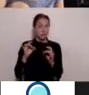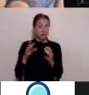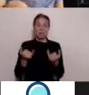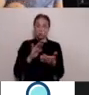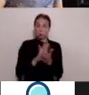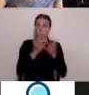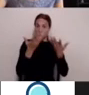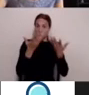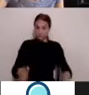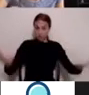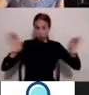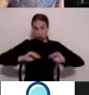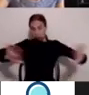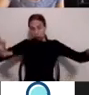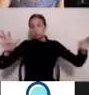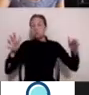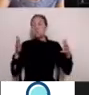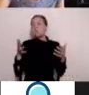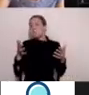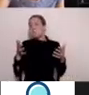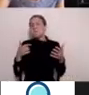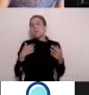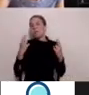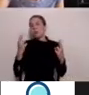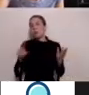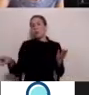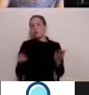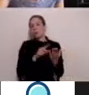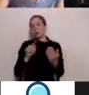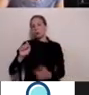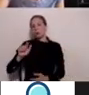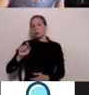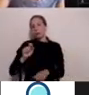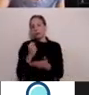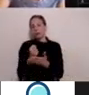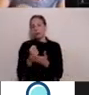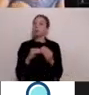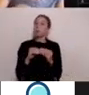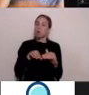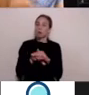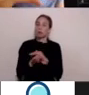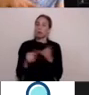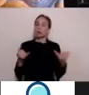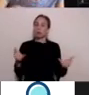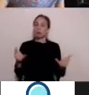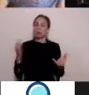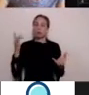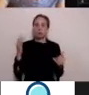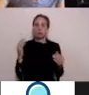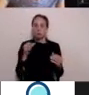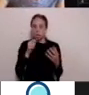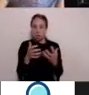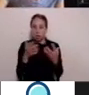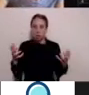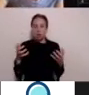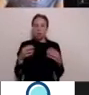out. I'm hopeful that those teletherapies are being accessed more so because of not having so much to